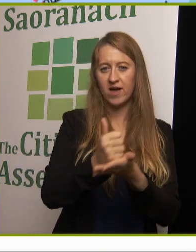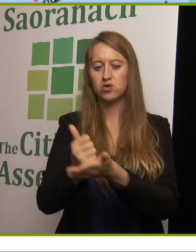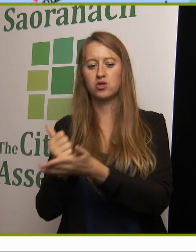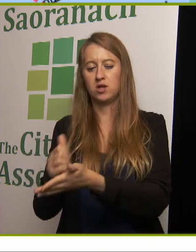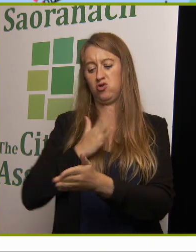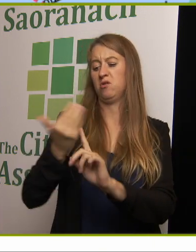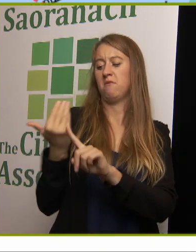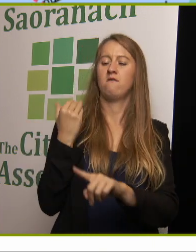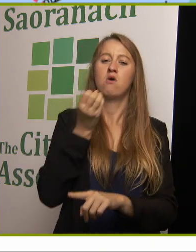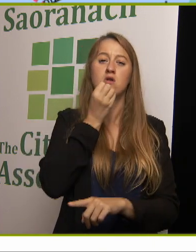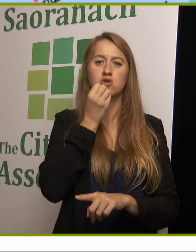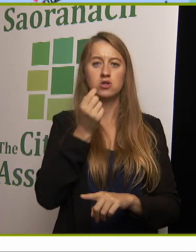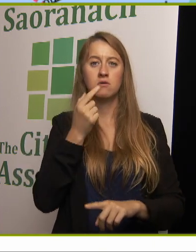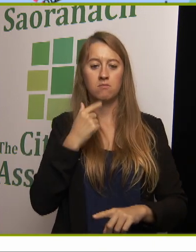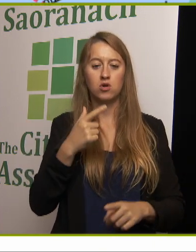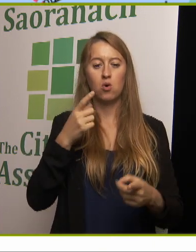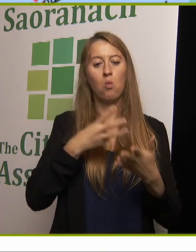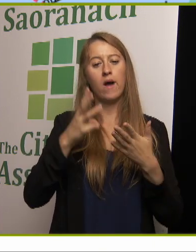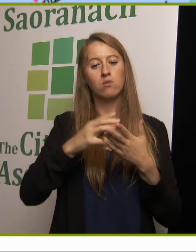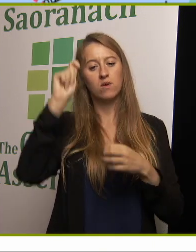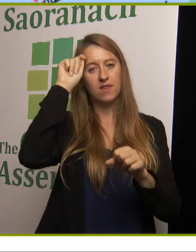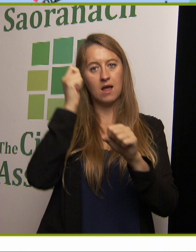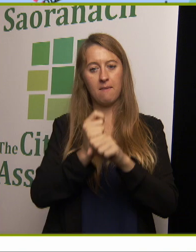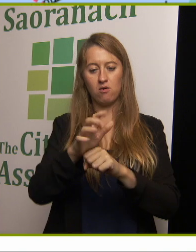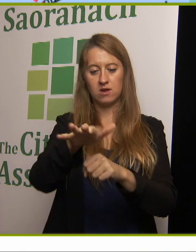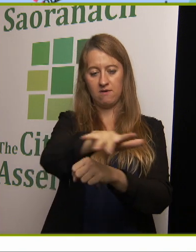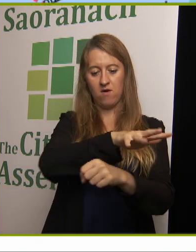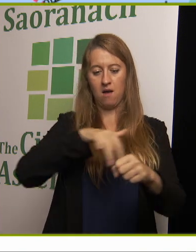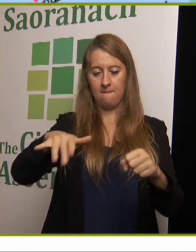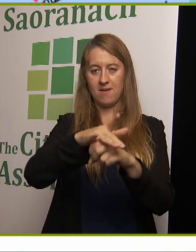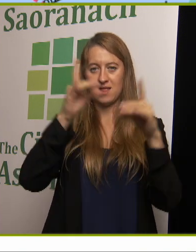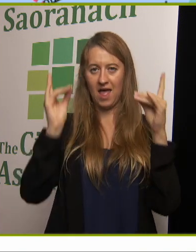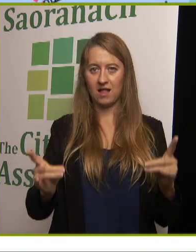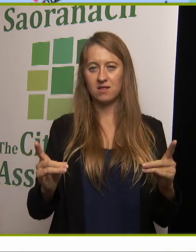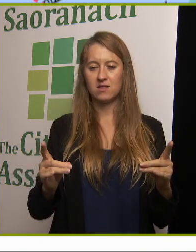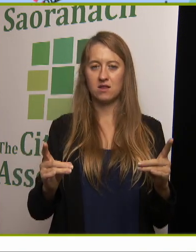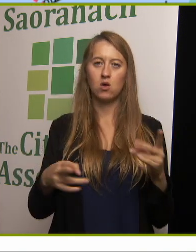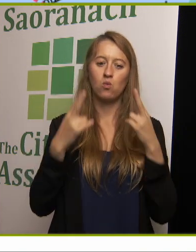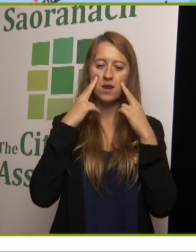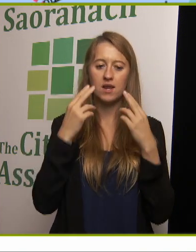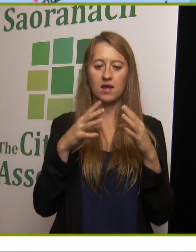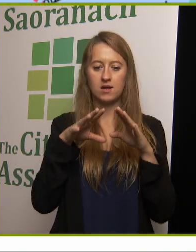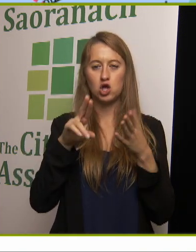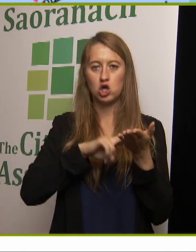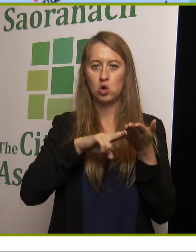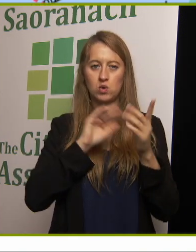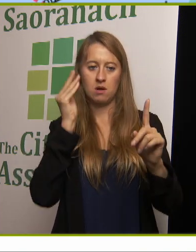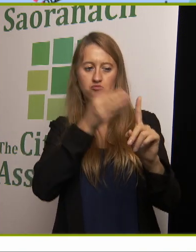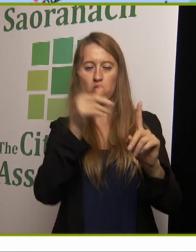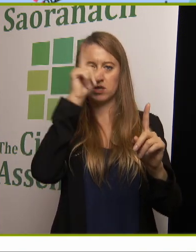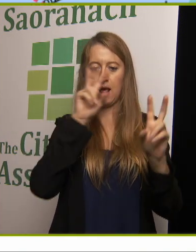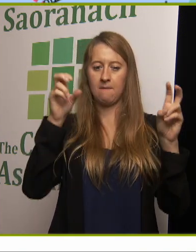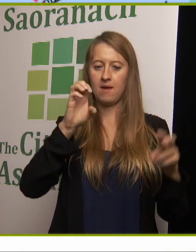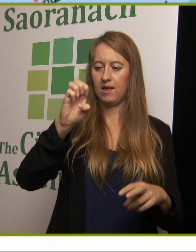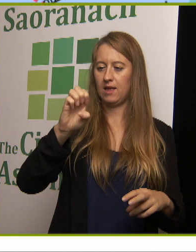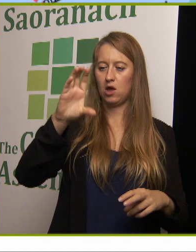look at the health of the marine environment, we adopt what's called an ecosystem-based approach. Okay, and you can see it there described for